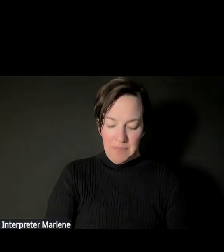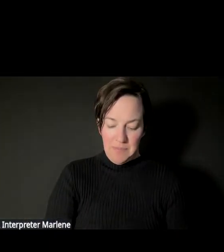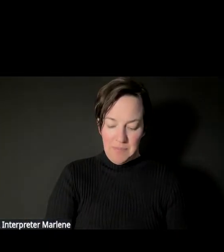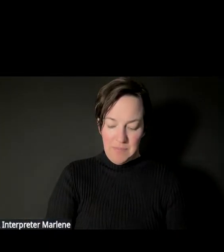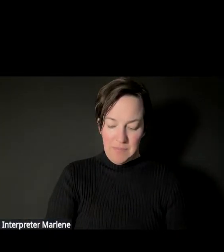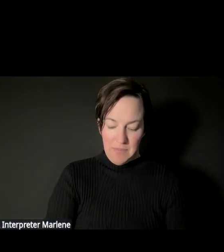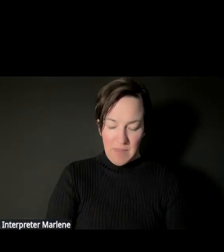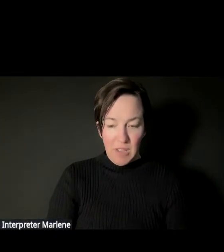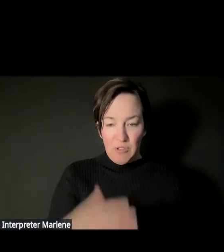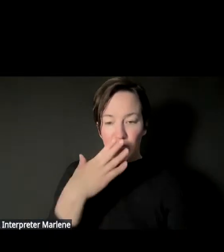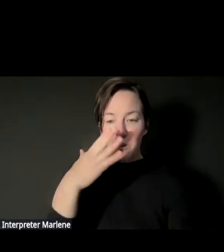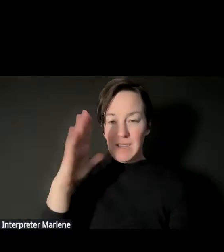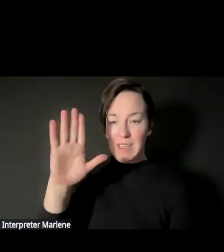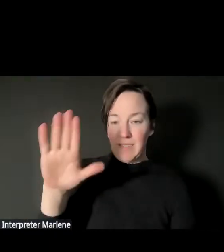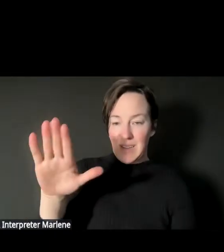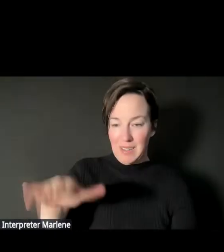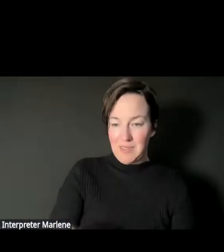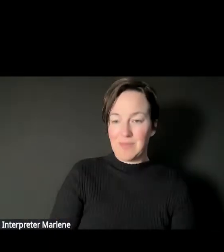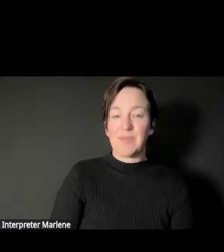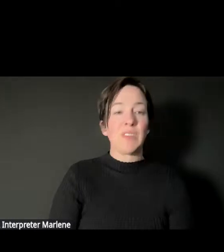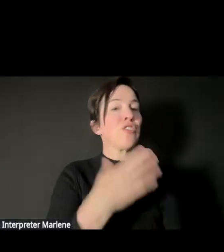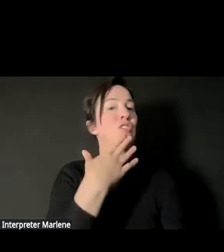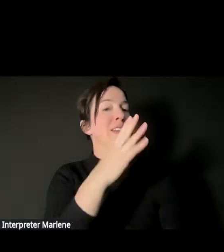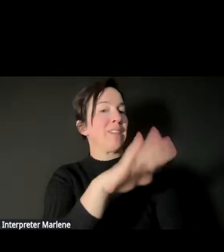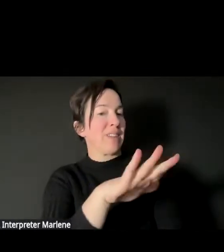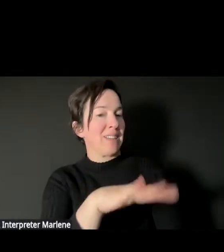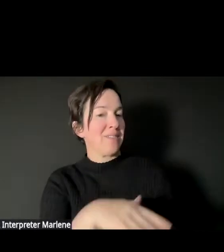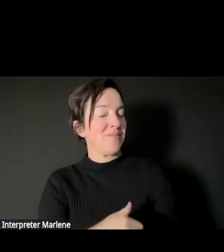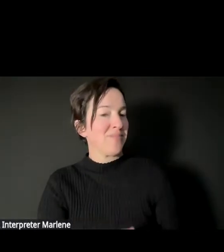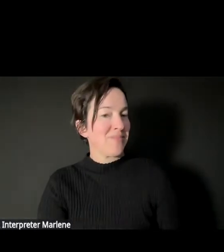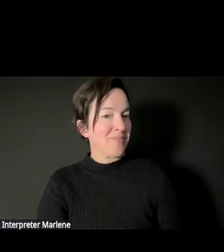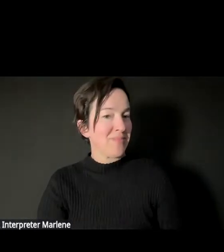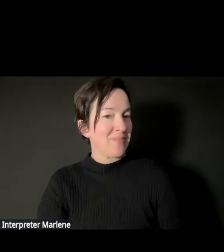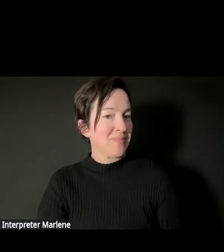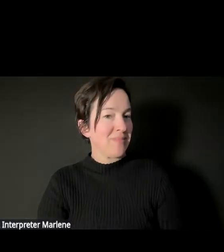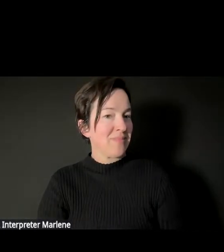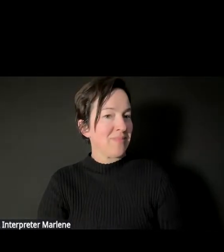Good evening. Good evening.